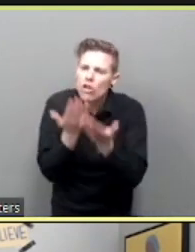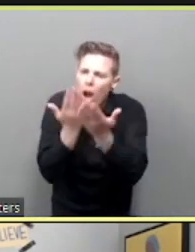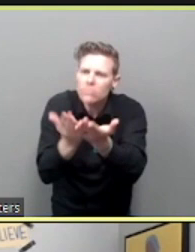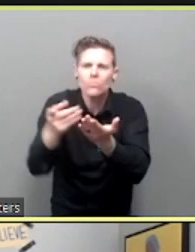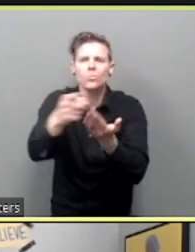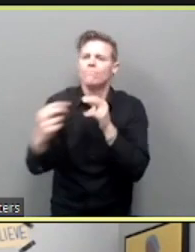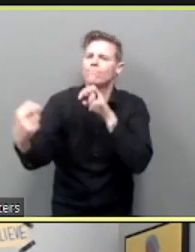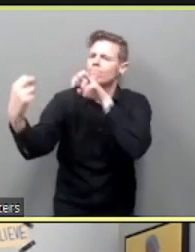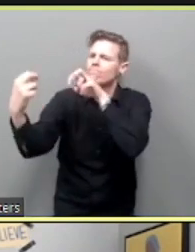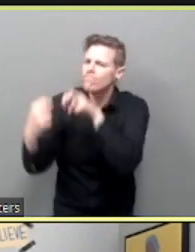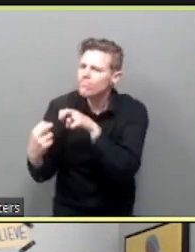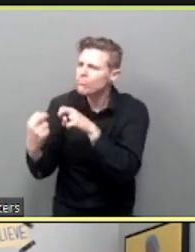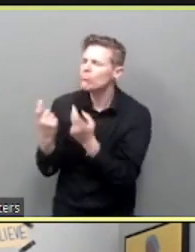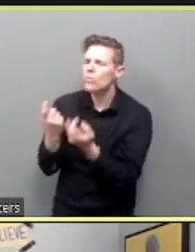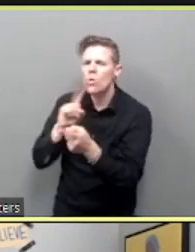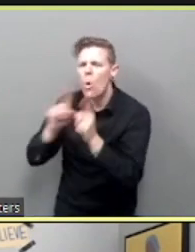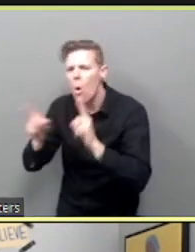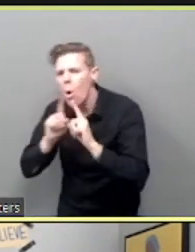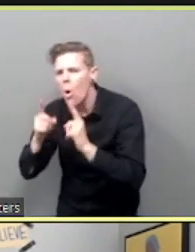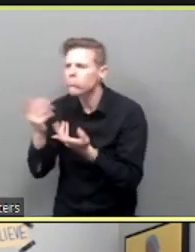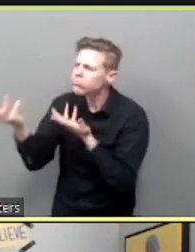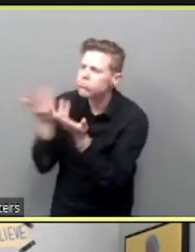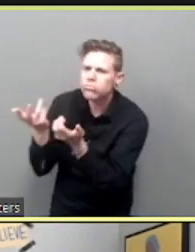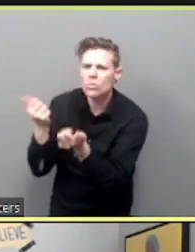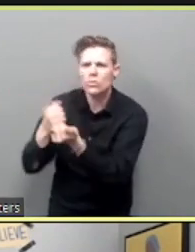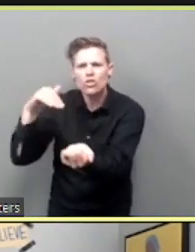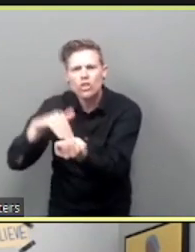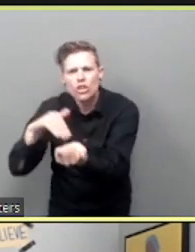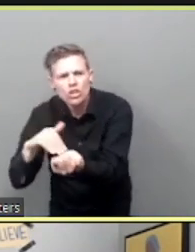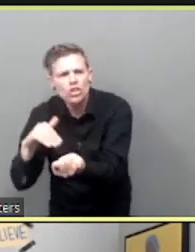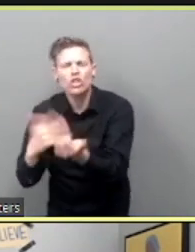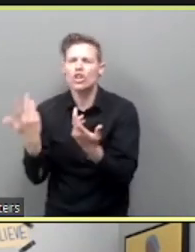more information about getting vaccinated. Next slide.